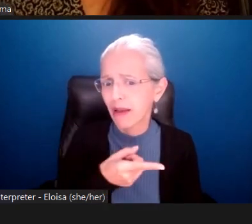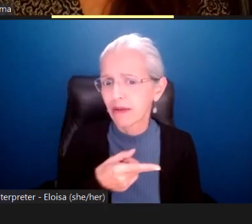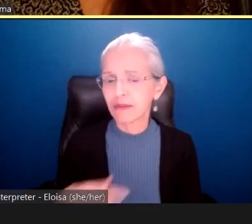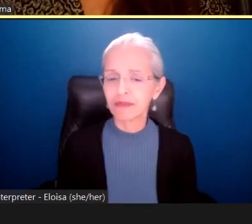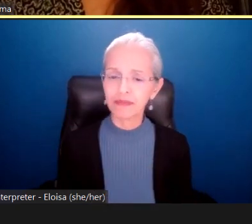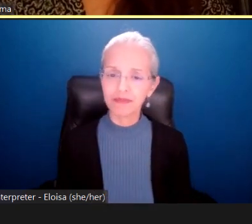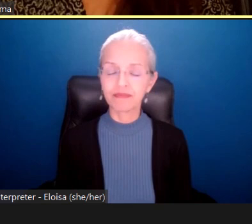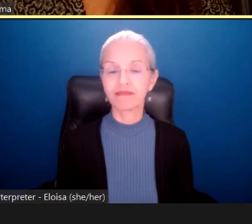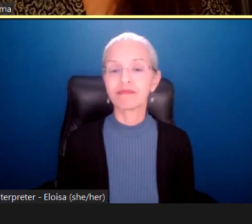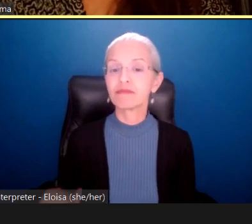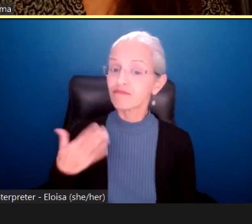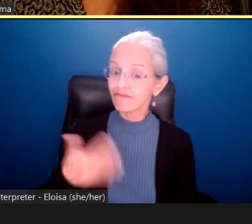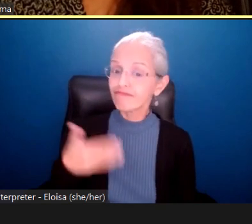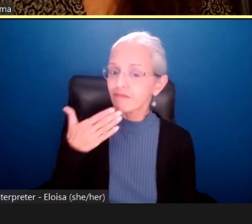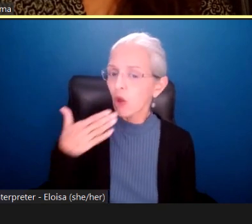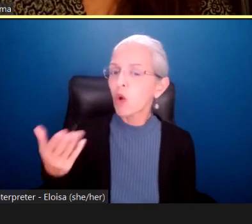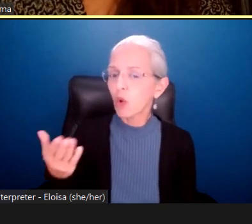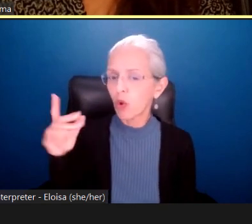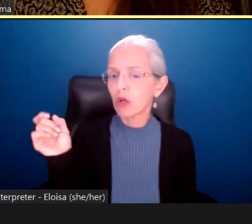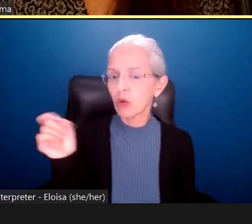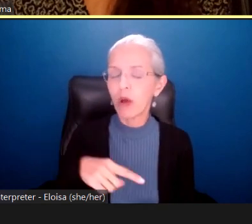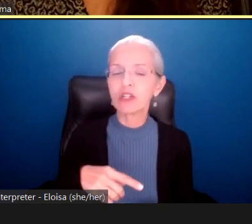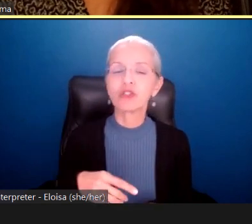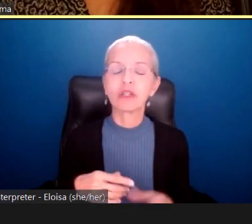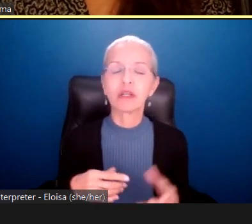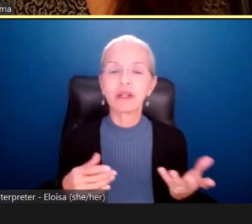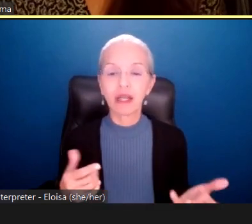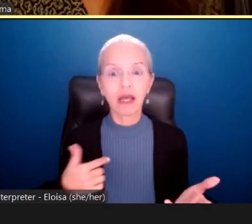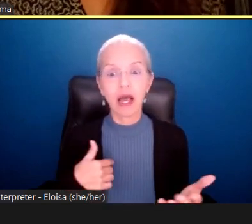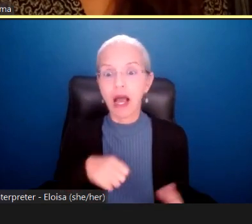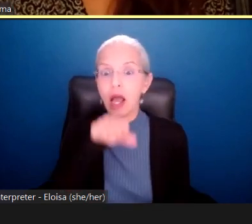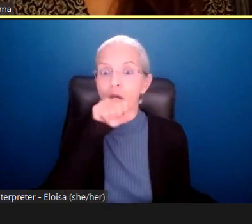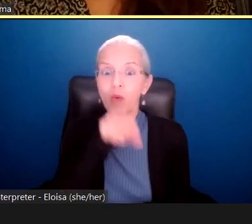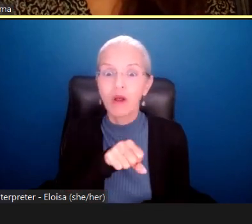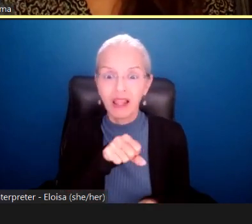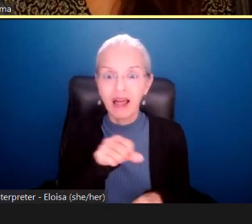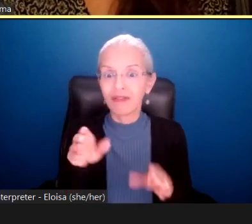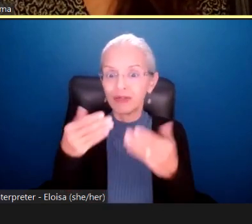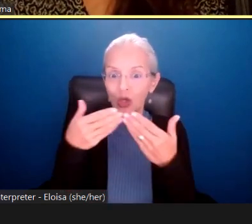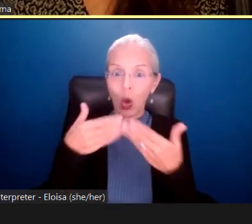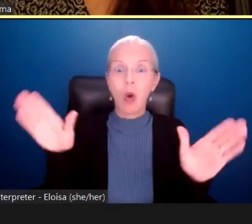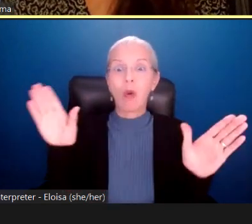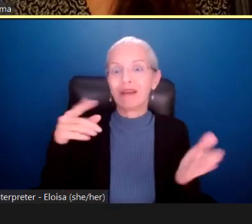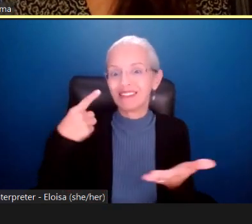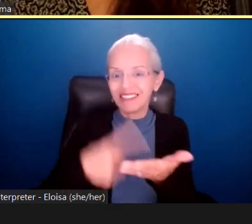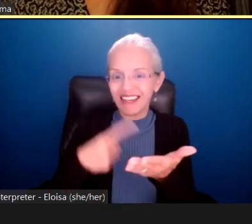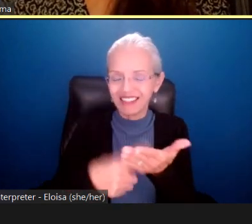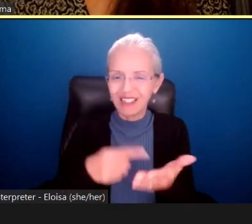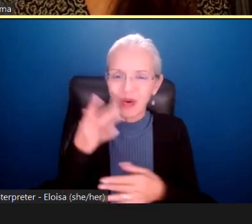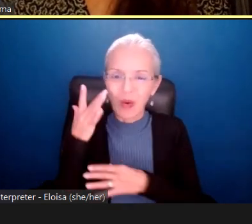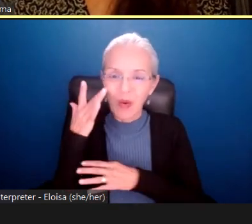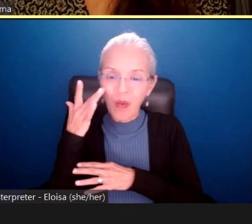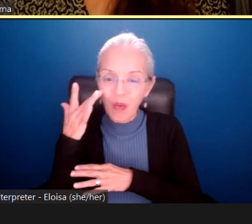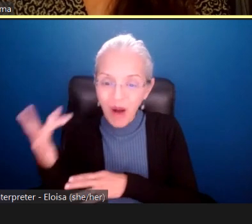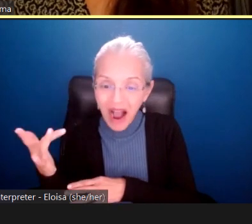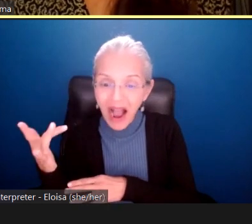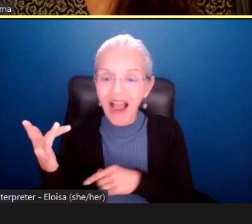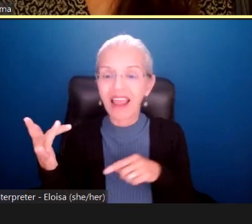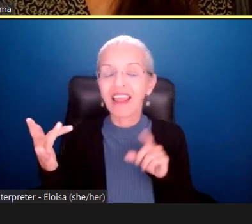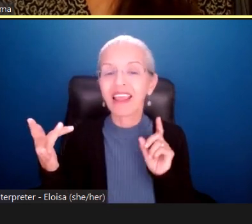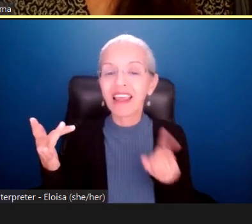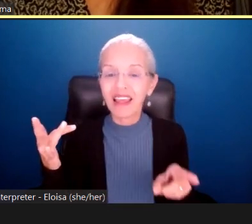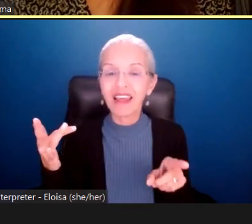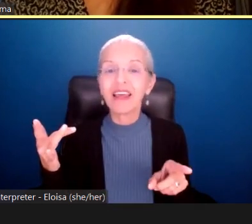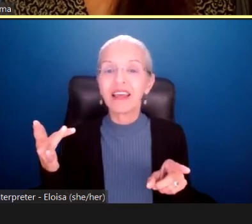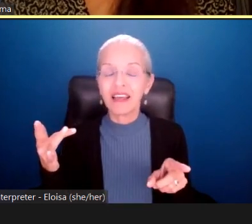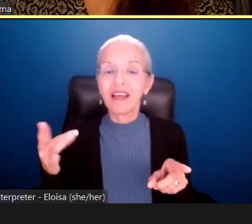That is a very good question, and I would love to open up a discussion why we're saying